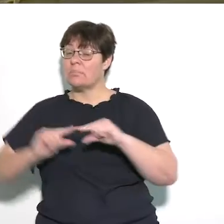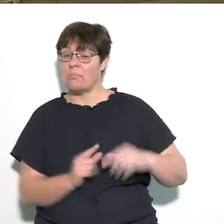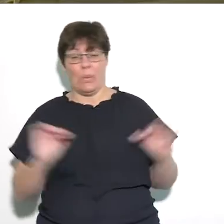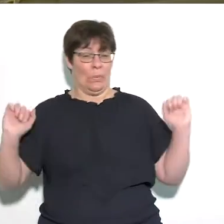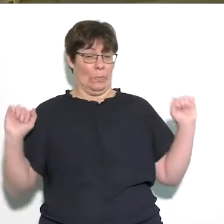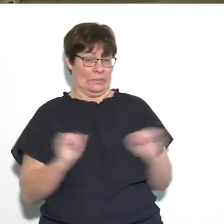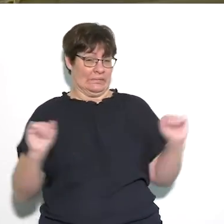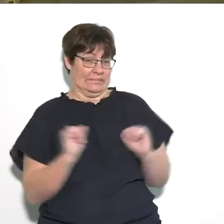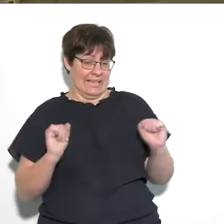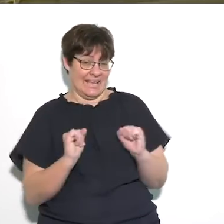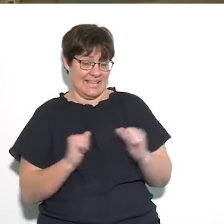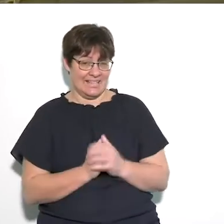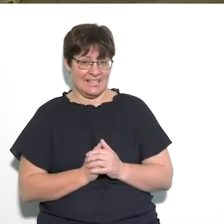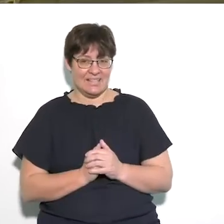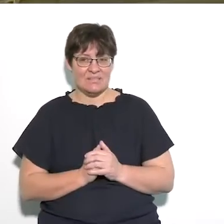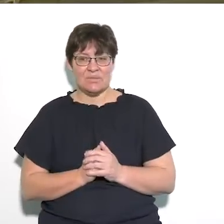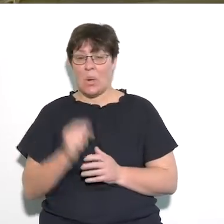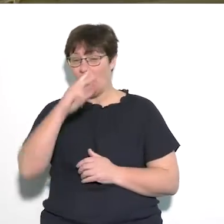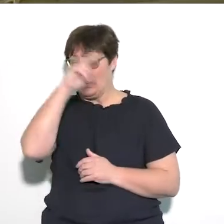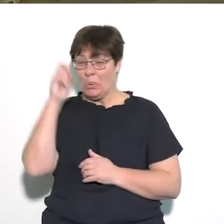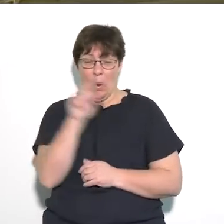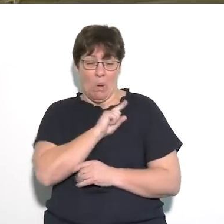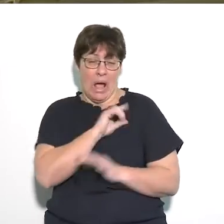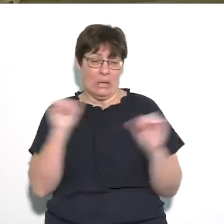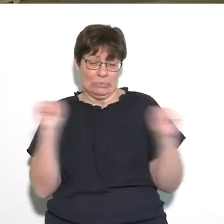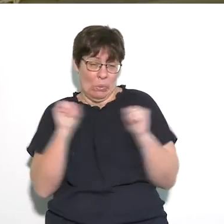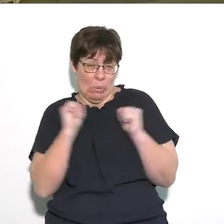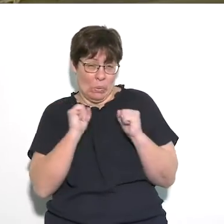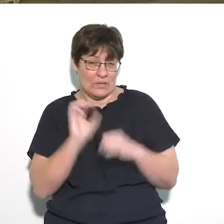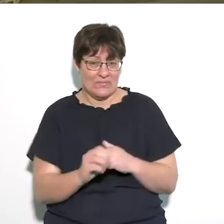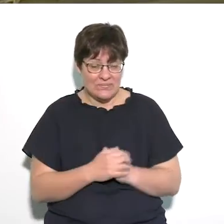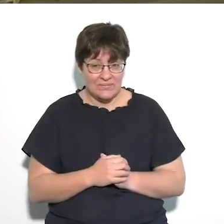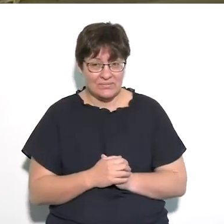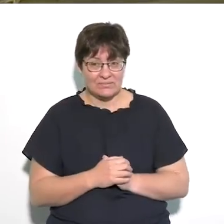comes winter. And I'm going to use blue because it's nice and cold.